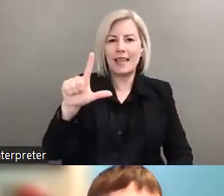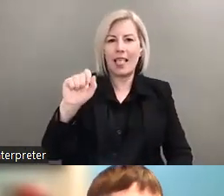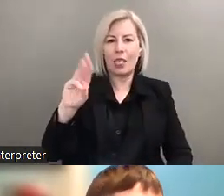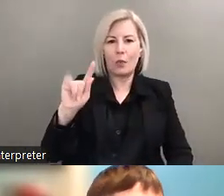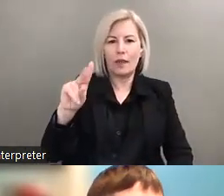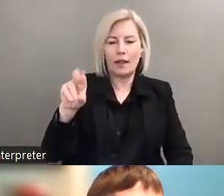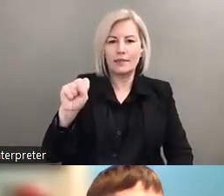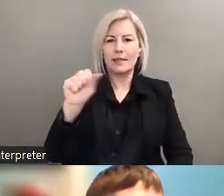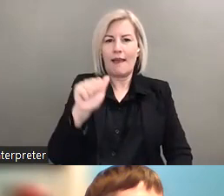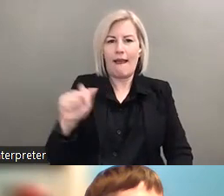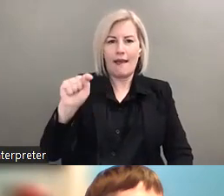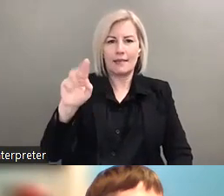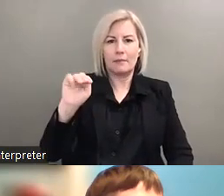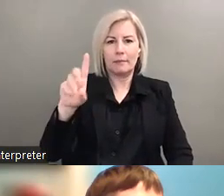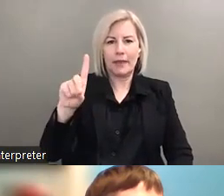slewis@midatlanticarts.org.